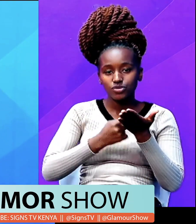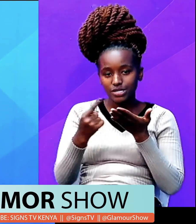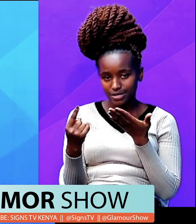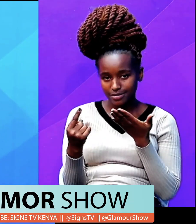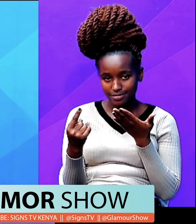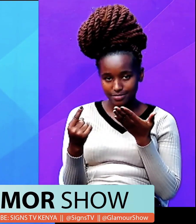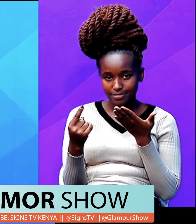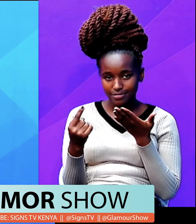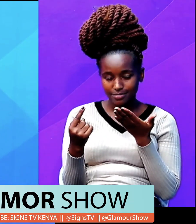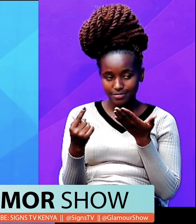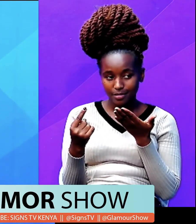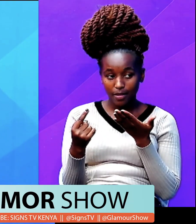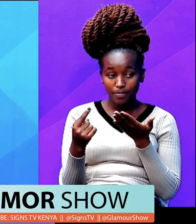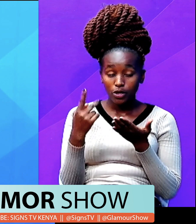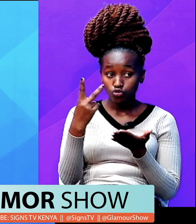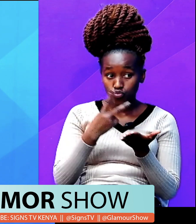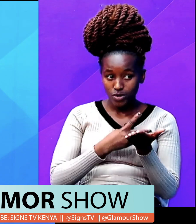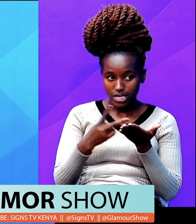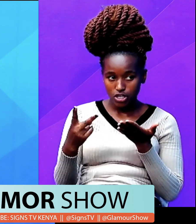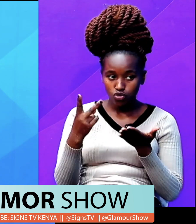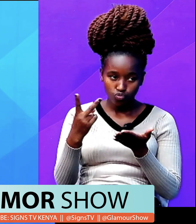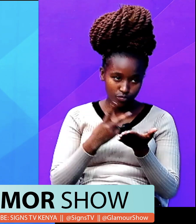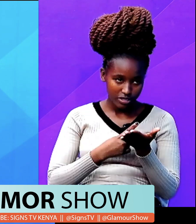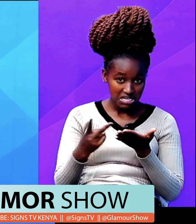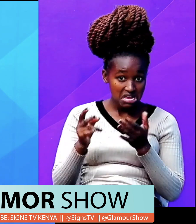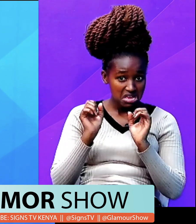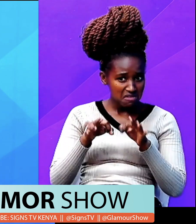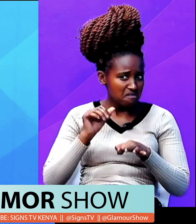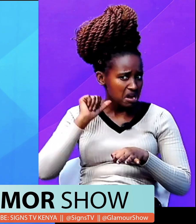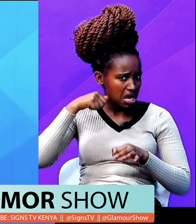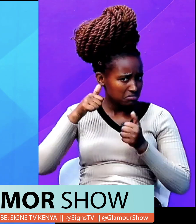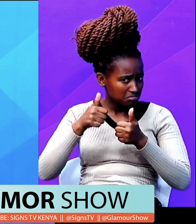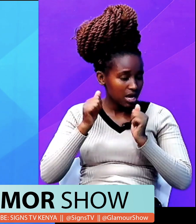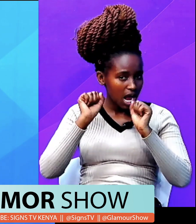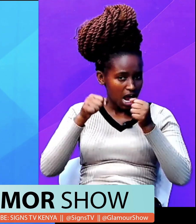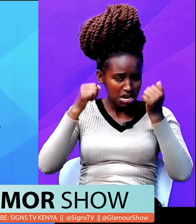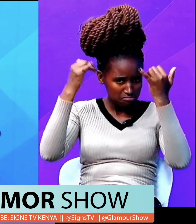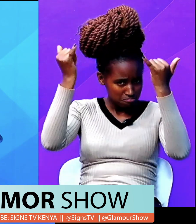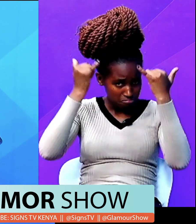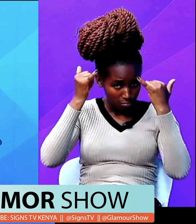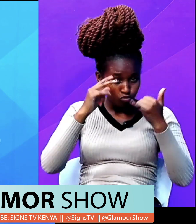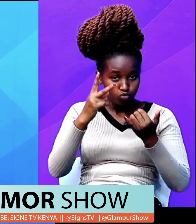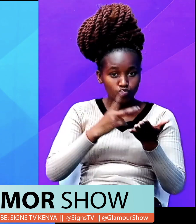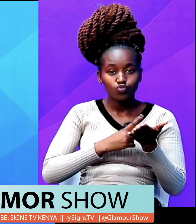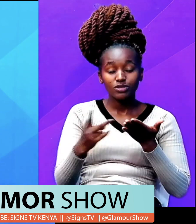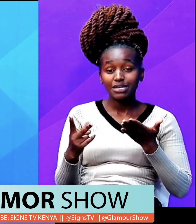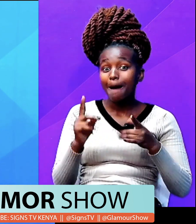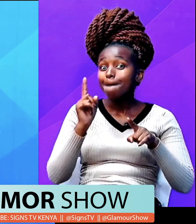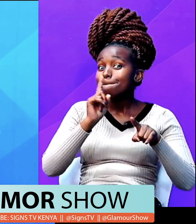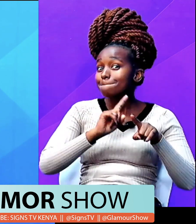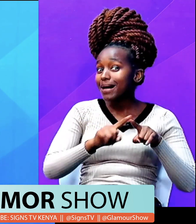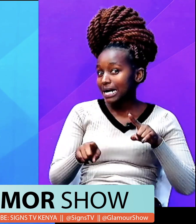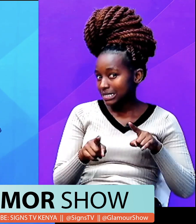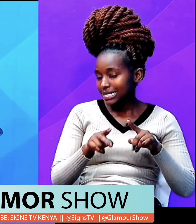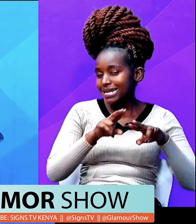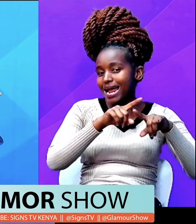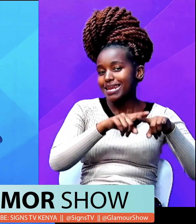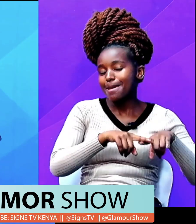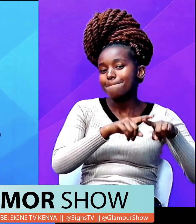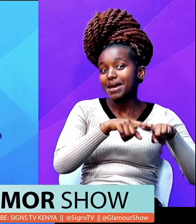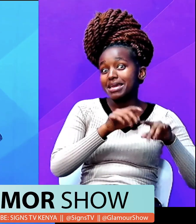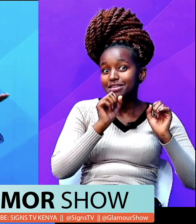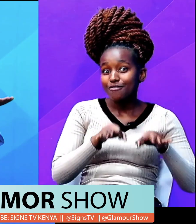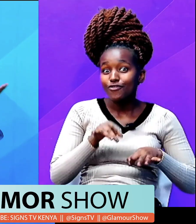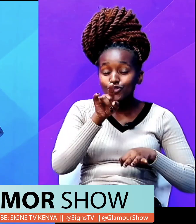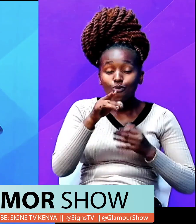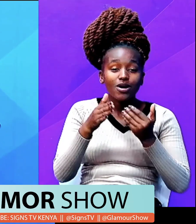So a nice install can last up to 2 weeks. Although now that one depends with, are you really taking good